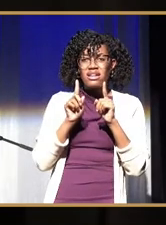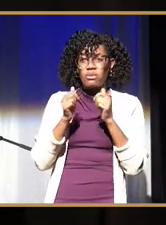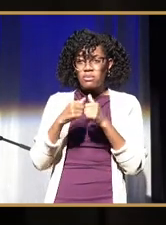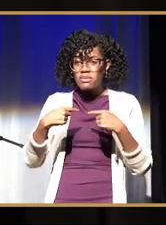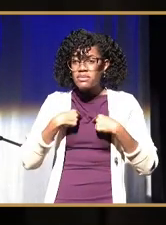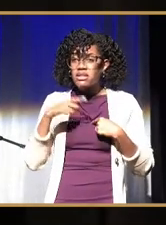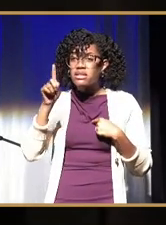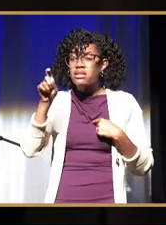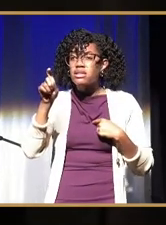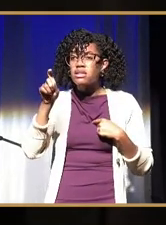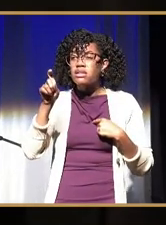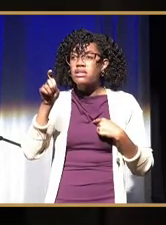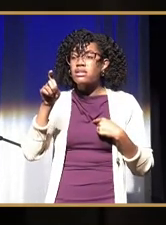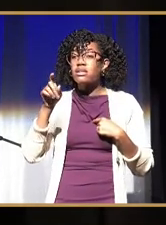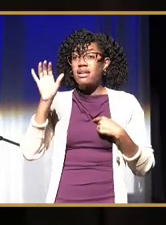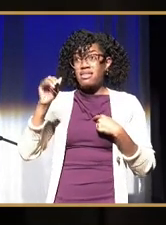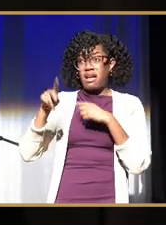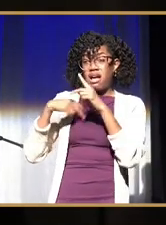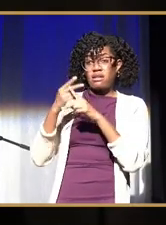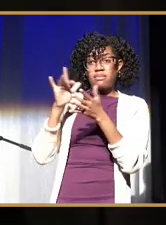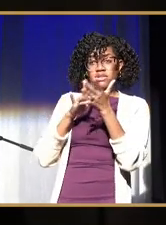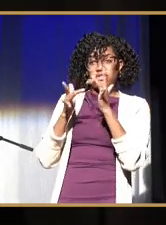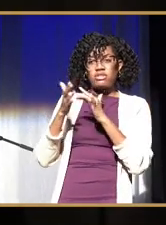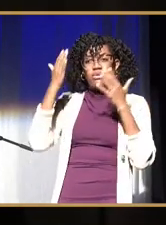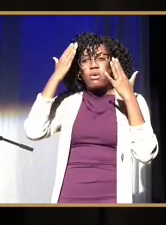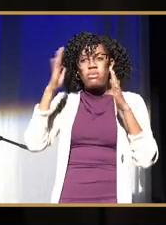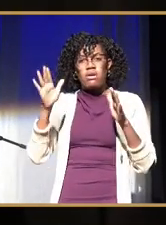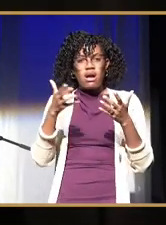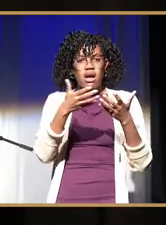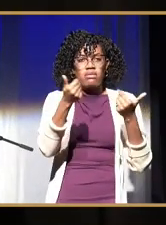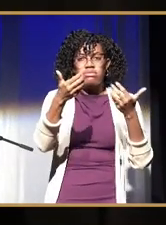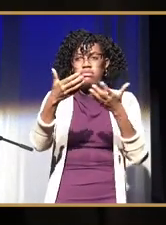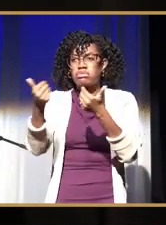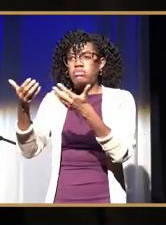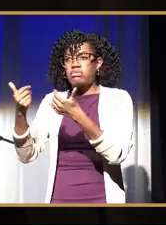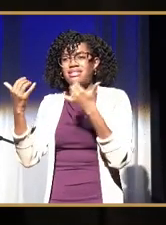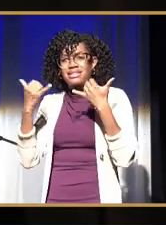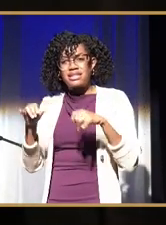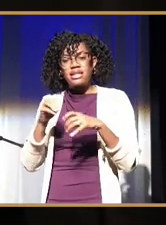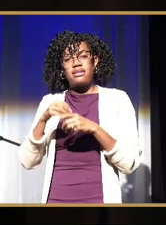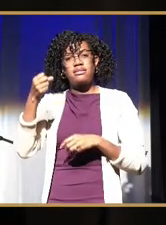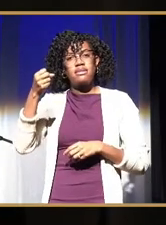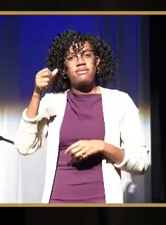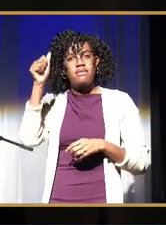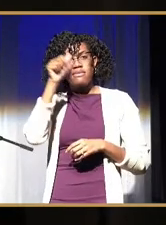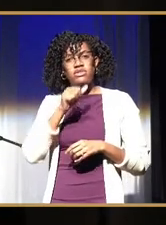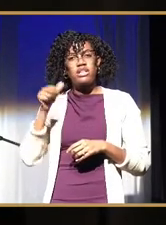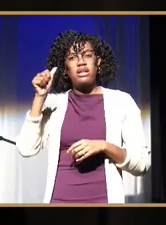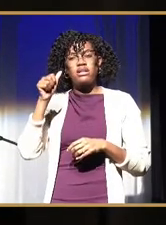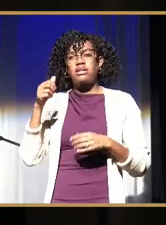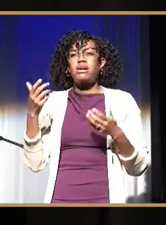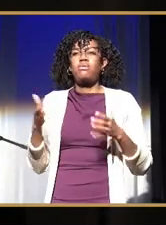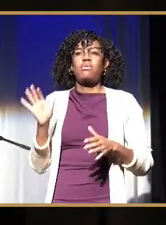and if my Jesus doesn't know that apartheid still exists in South Africa, then I don't want that